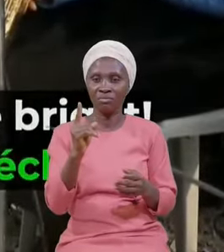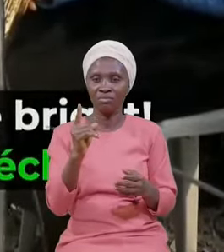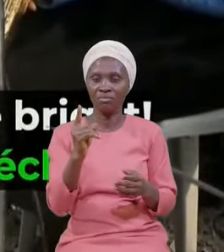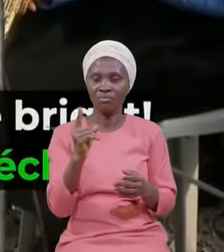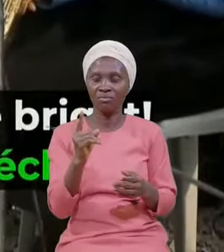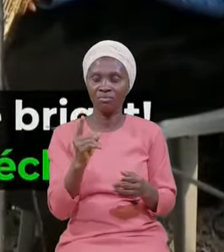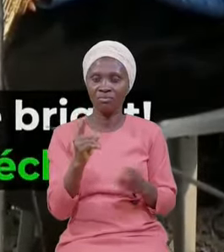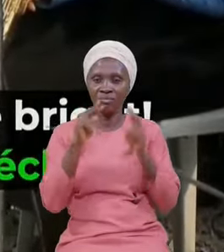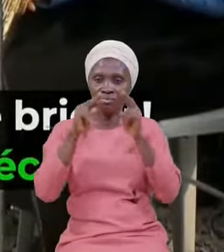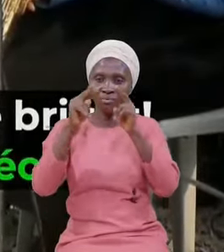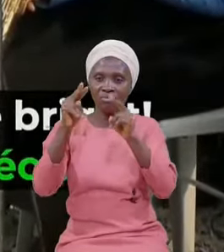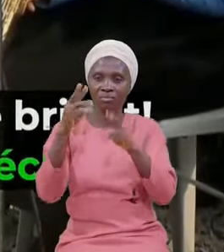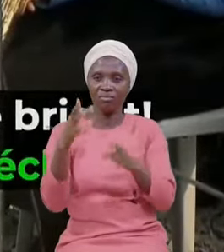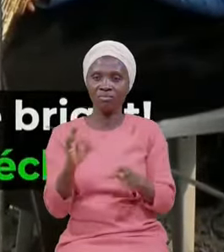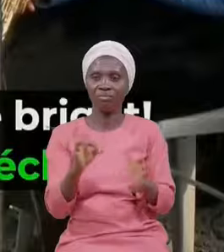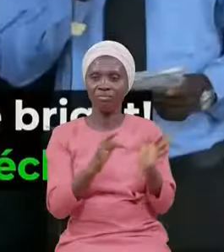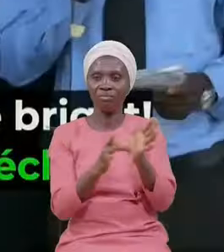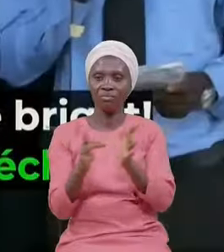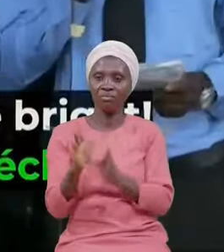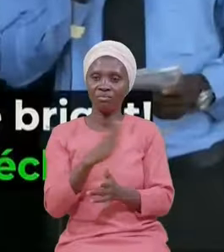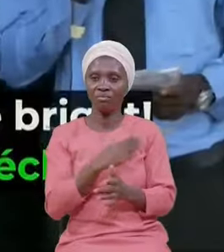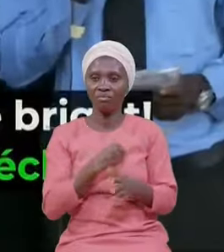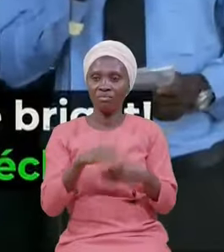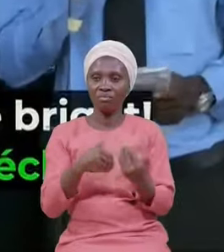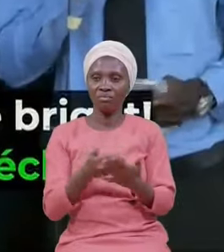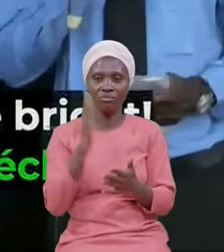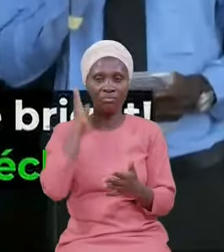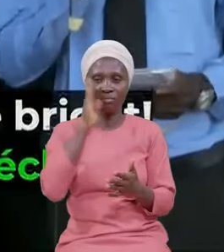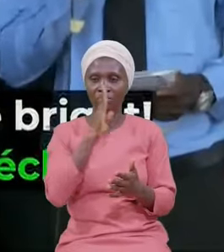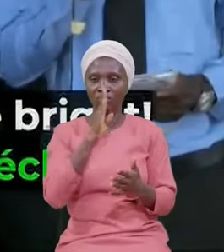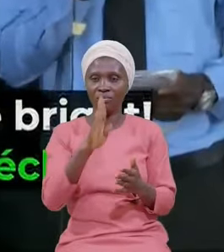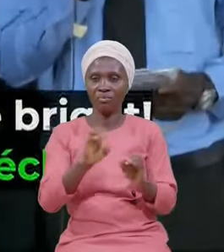Jesus and all will be